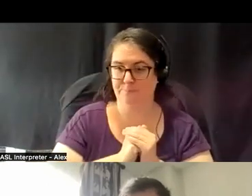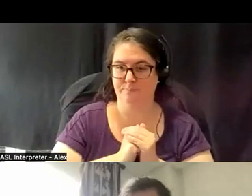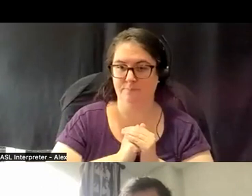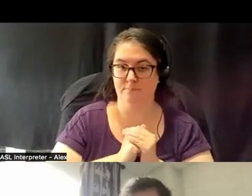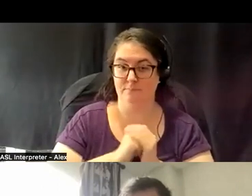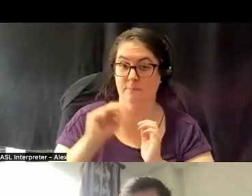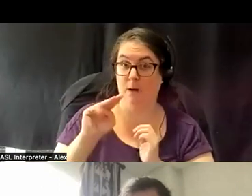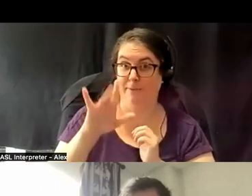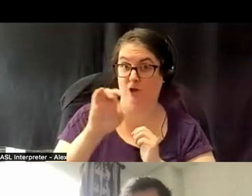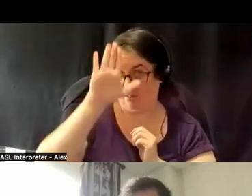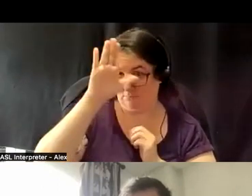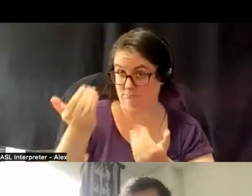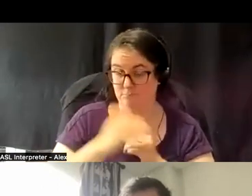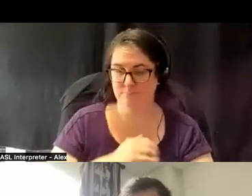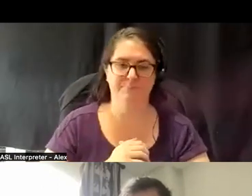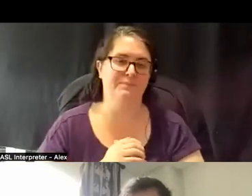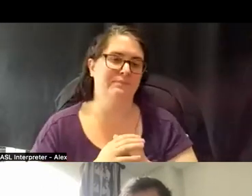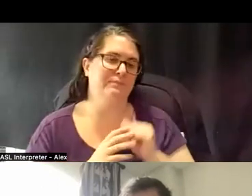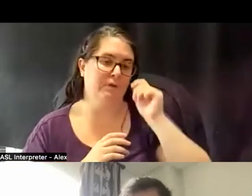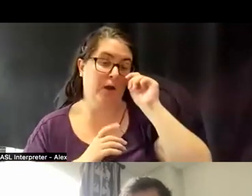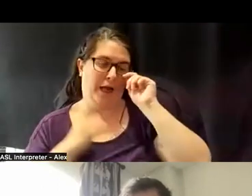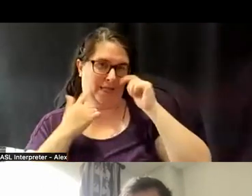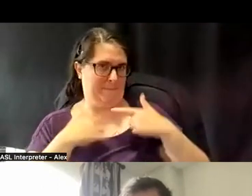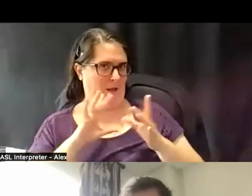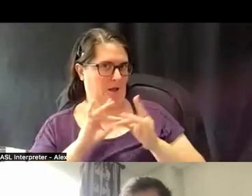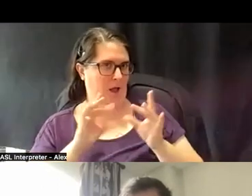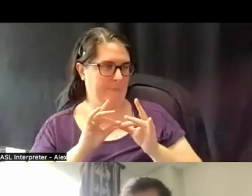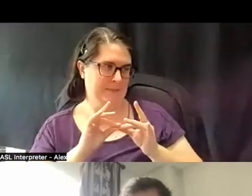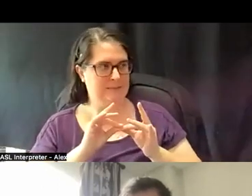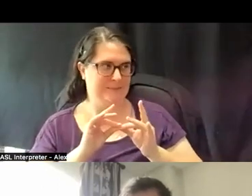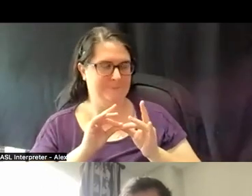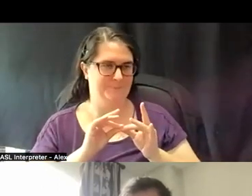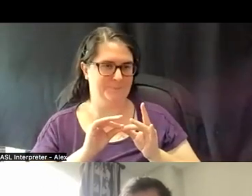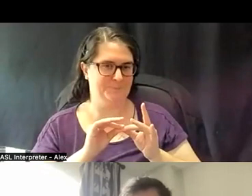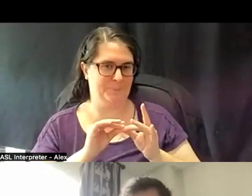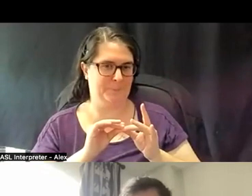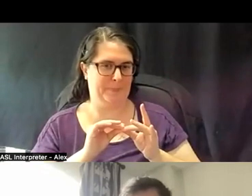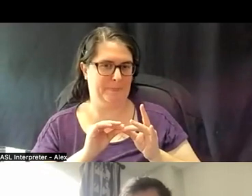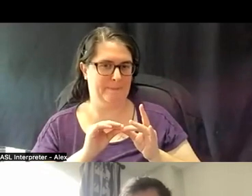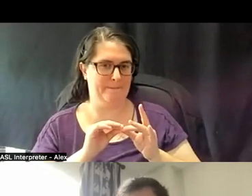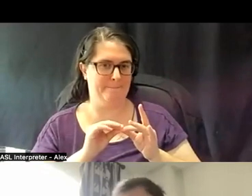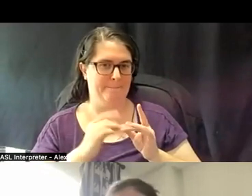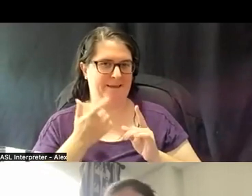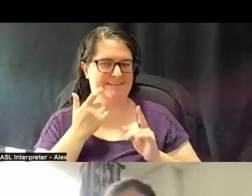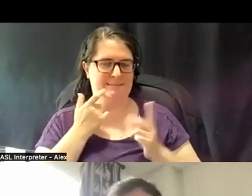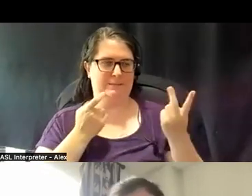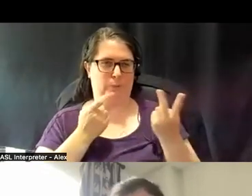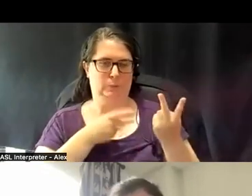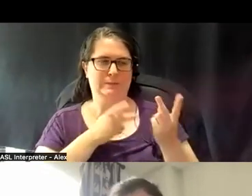please. I think my comments are going to touch base with the previous two speakers as